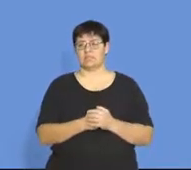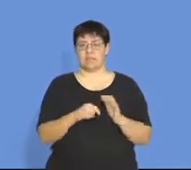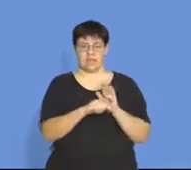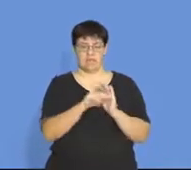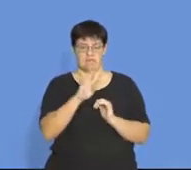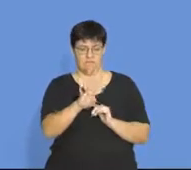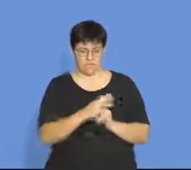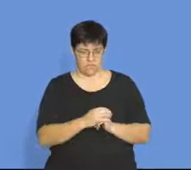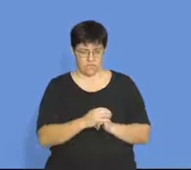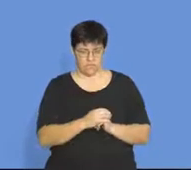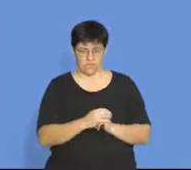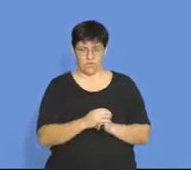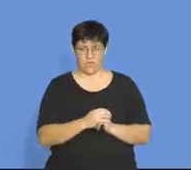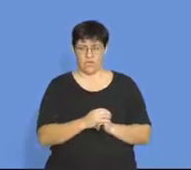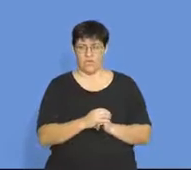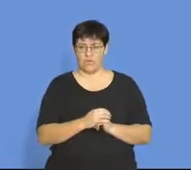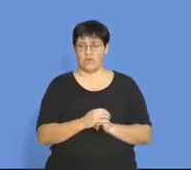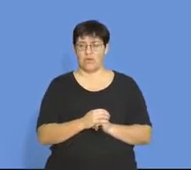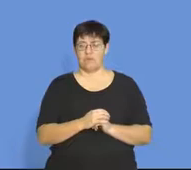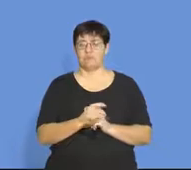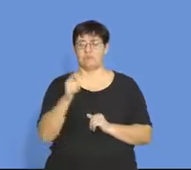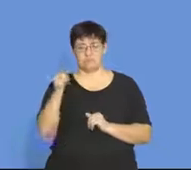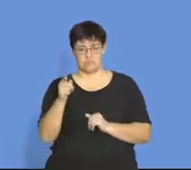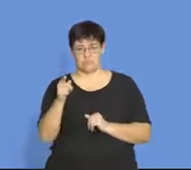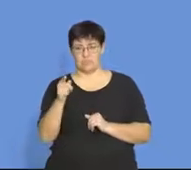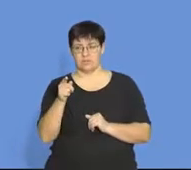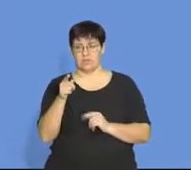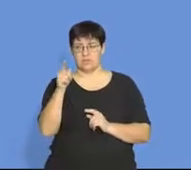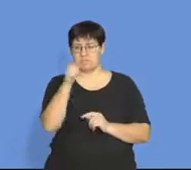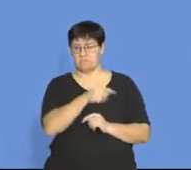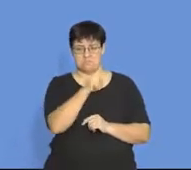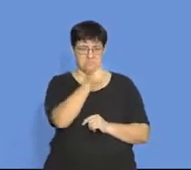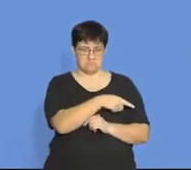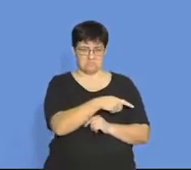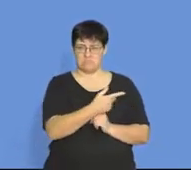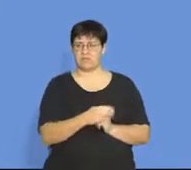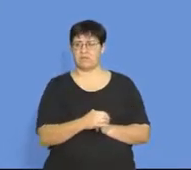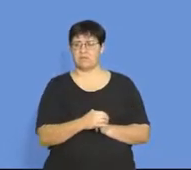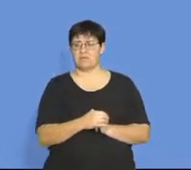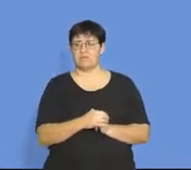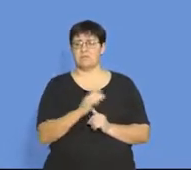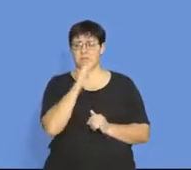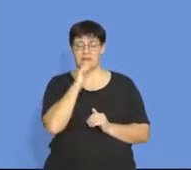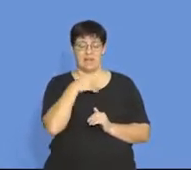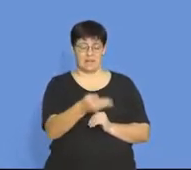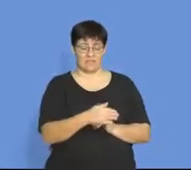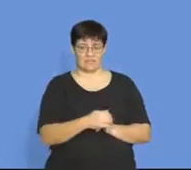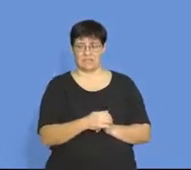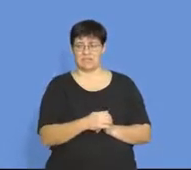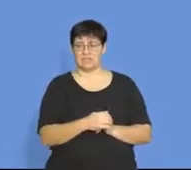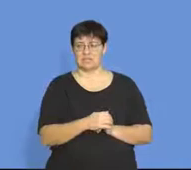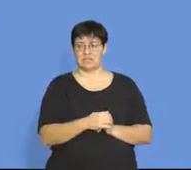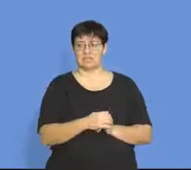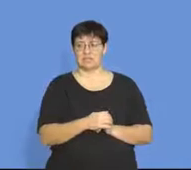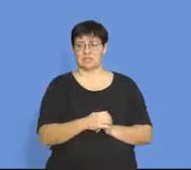by negative 4. And negative 6 over 4 multiplied by negative 4. The 4 and the 4 will